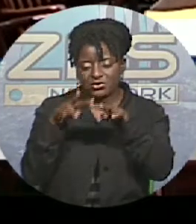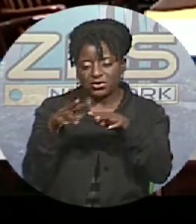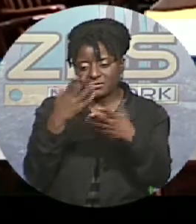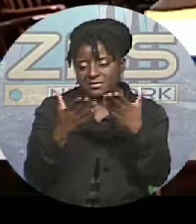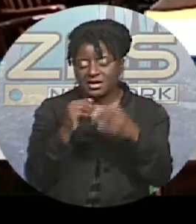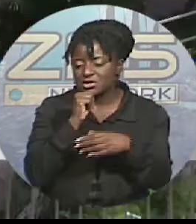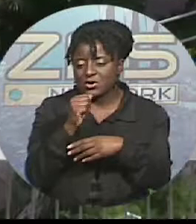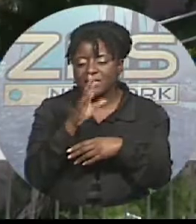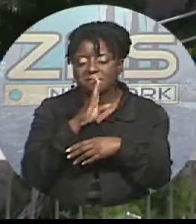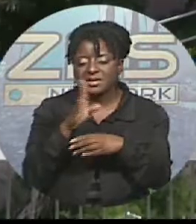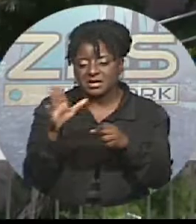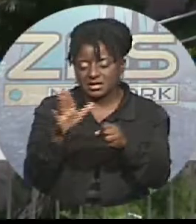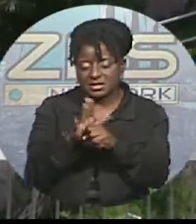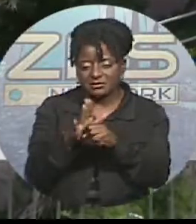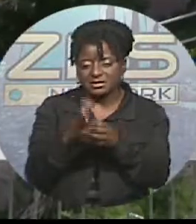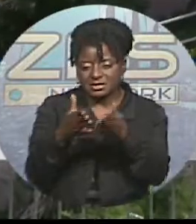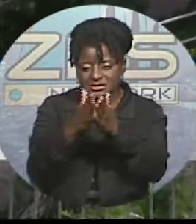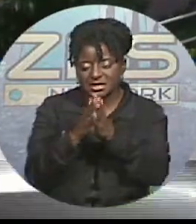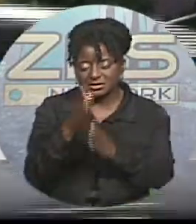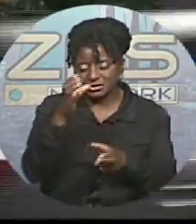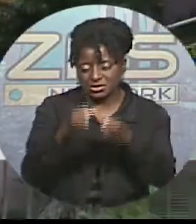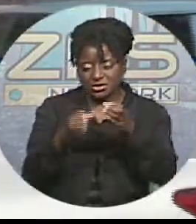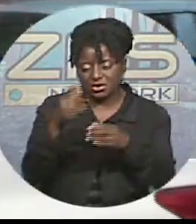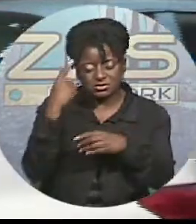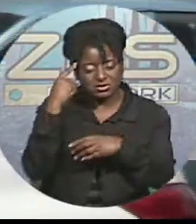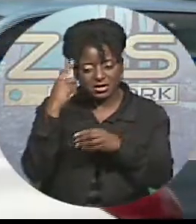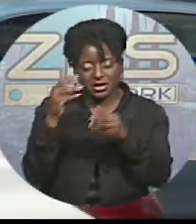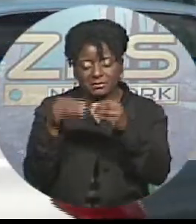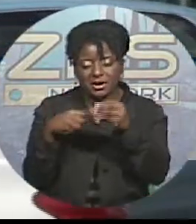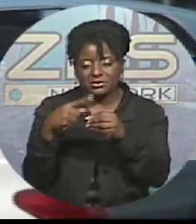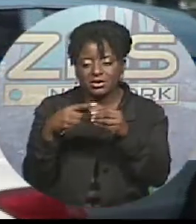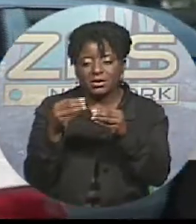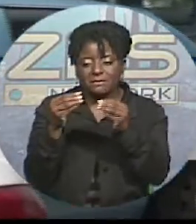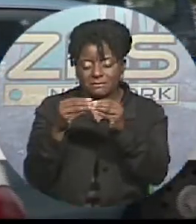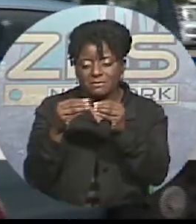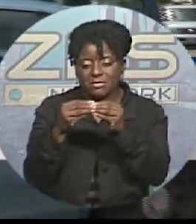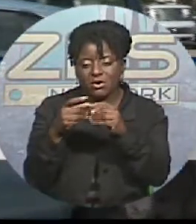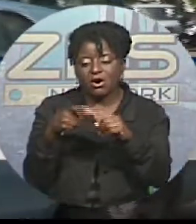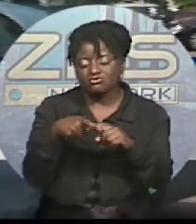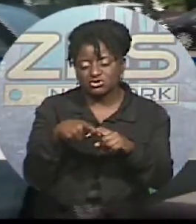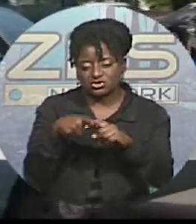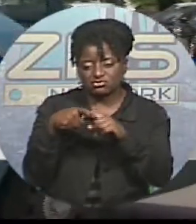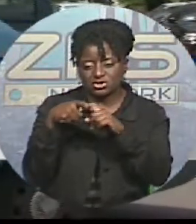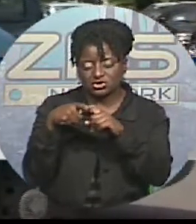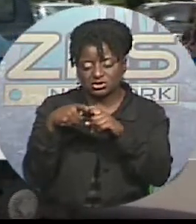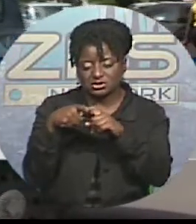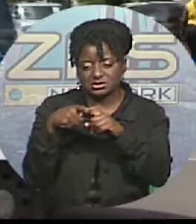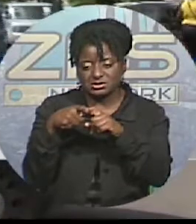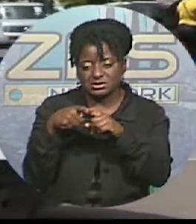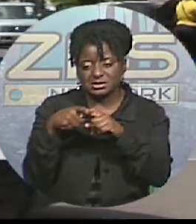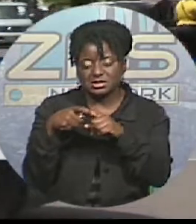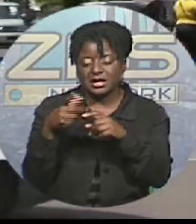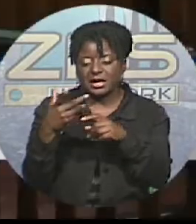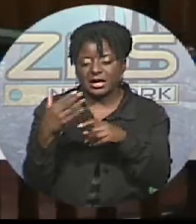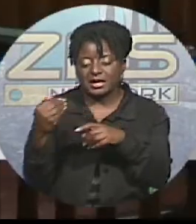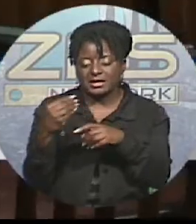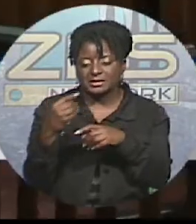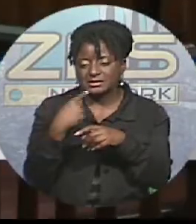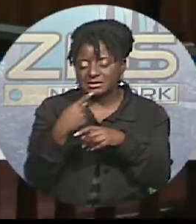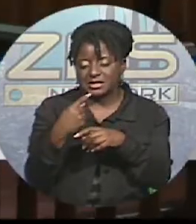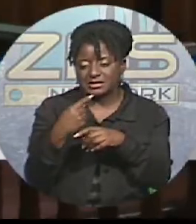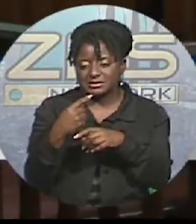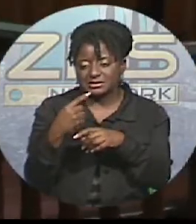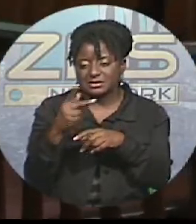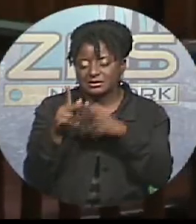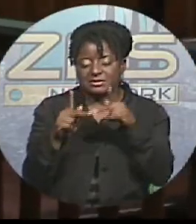further restrictions to counter a system Dr. Nottage says provides easier access to bail and, by extension,